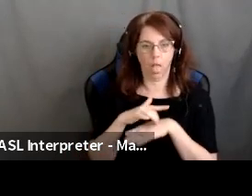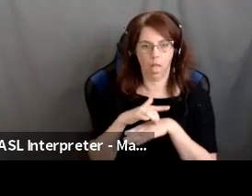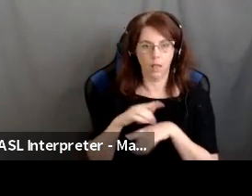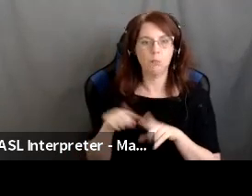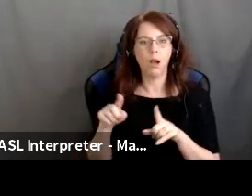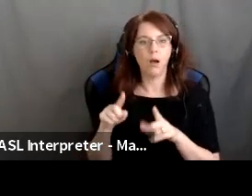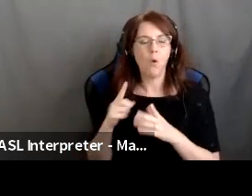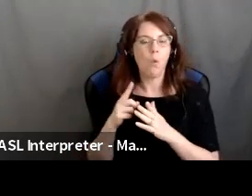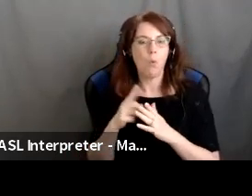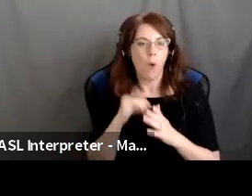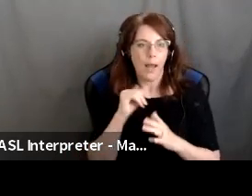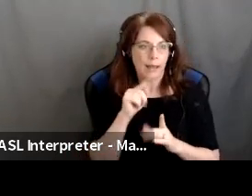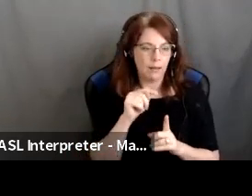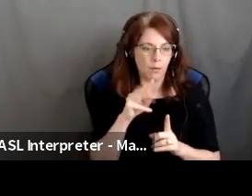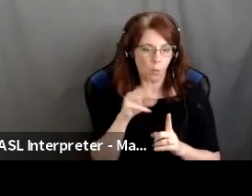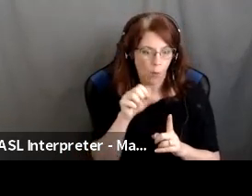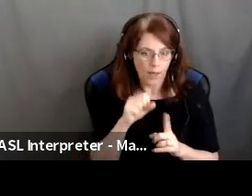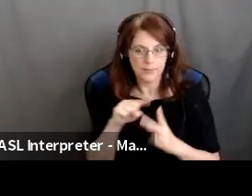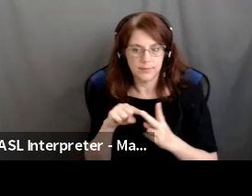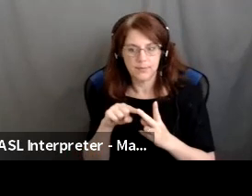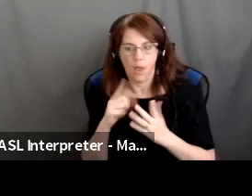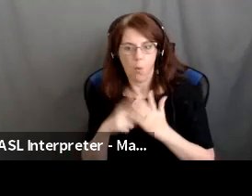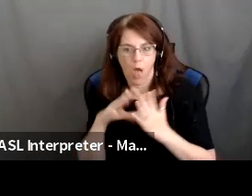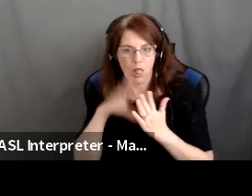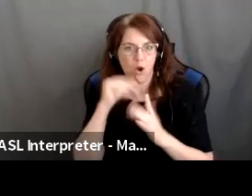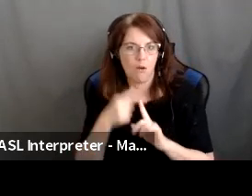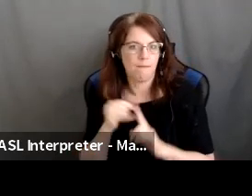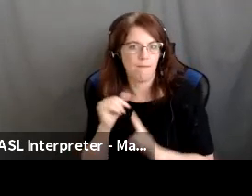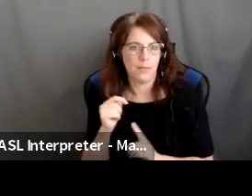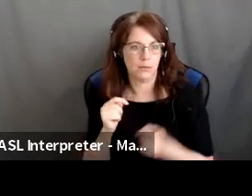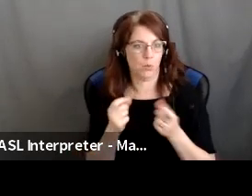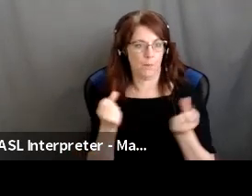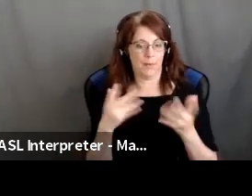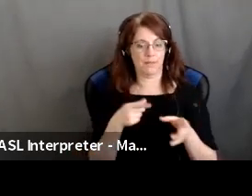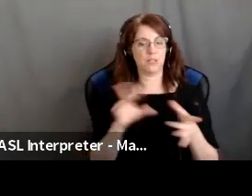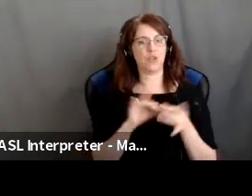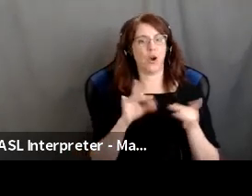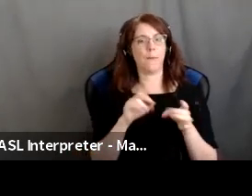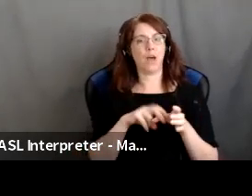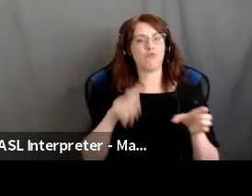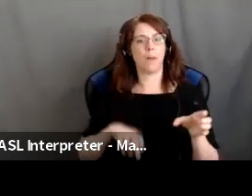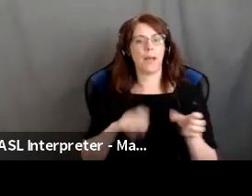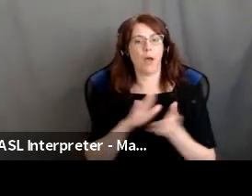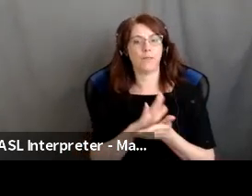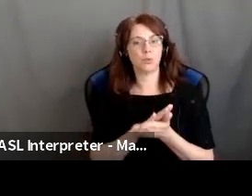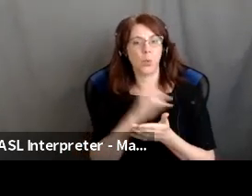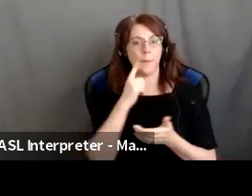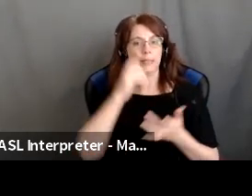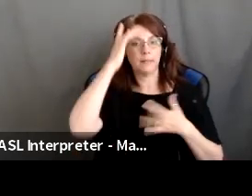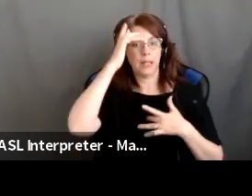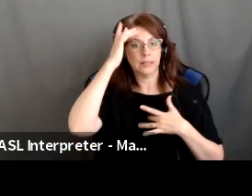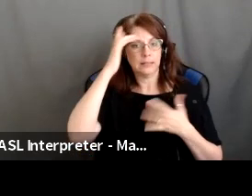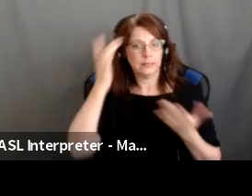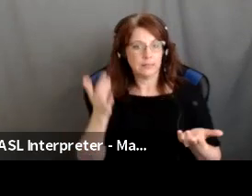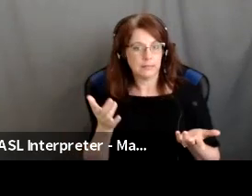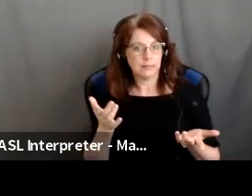learned from your failure? So like a lot of these talk about dropping out of school because of illnesses. You